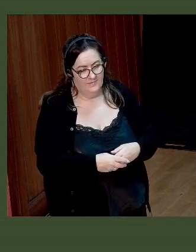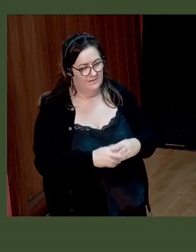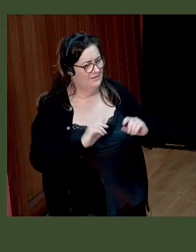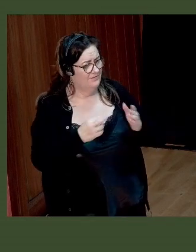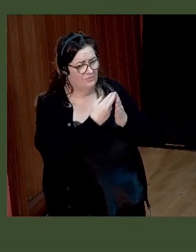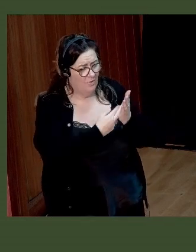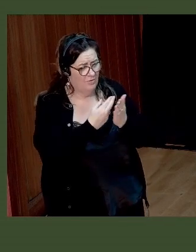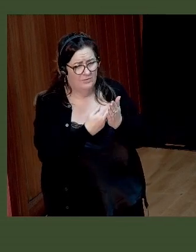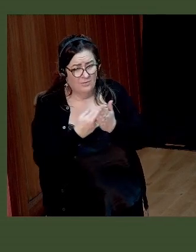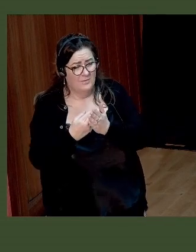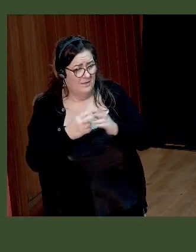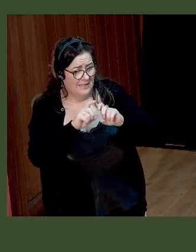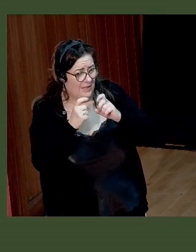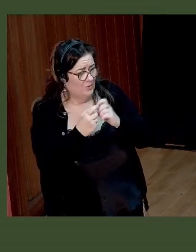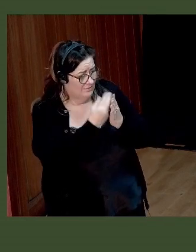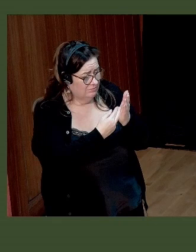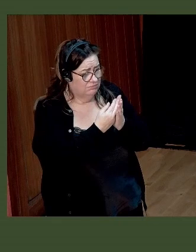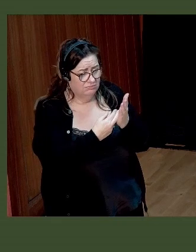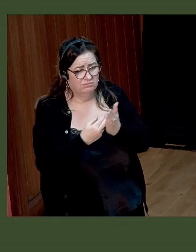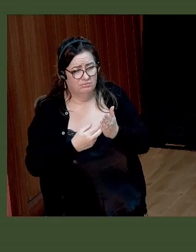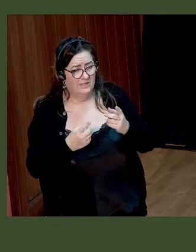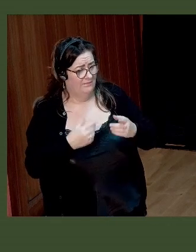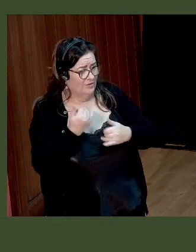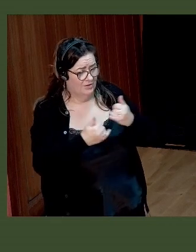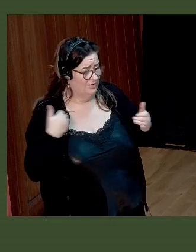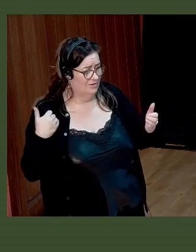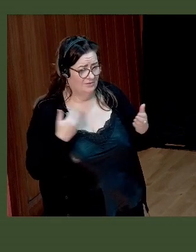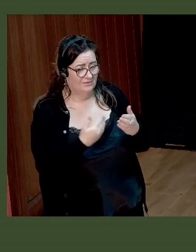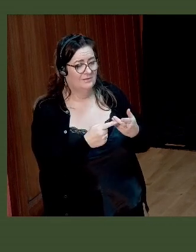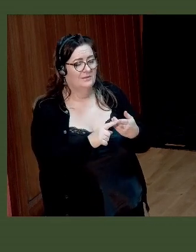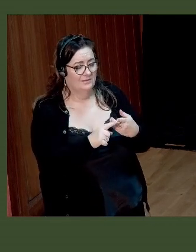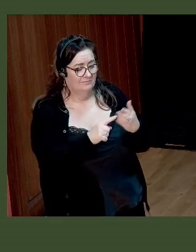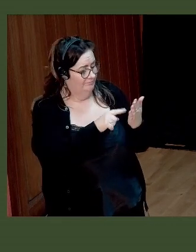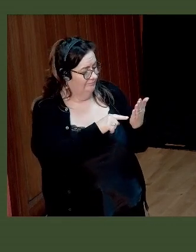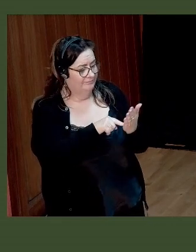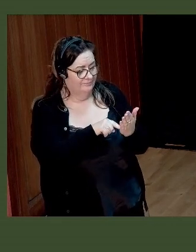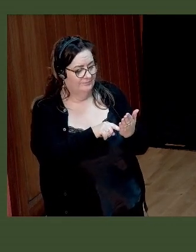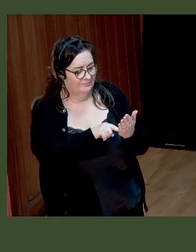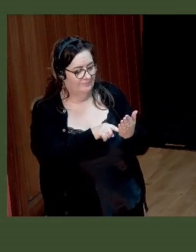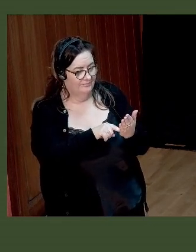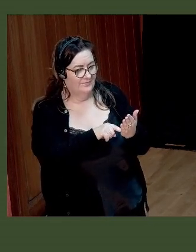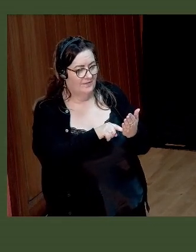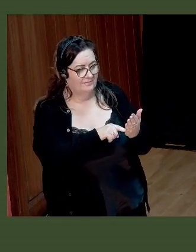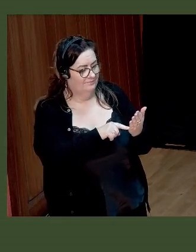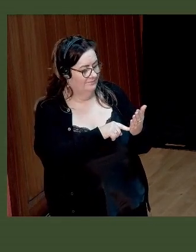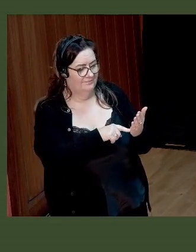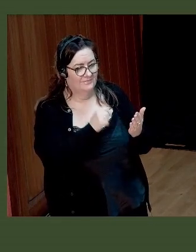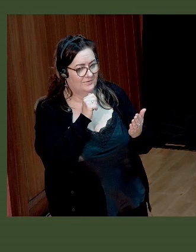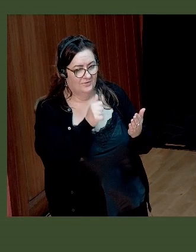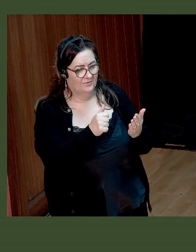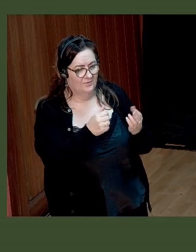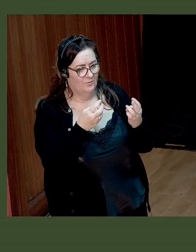In the number of reports, commissions and councils that were instituted over the years, it was a testament to their dedication that none of them were